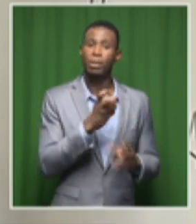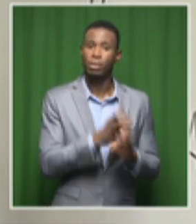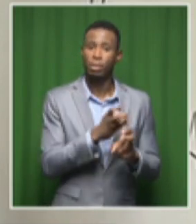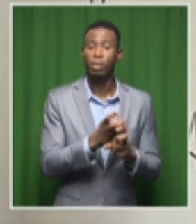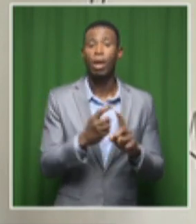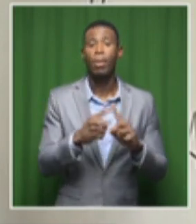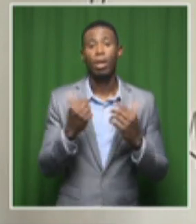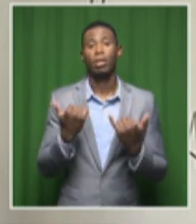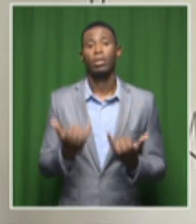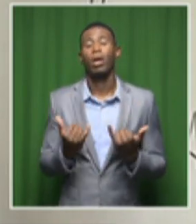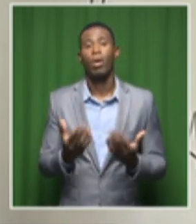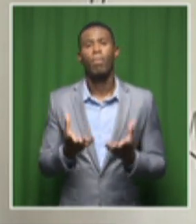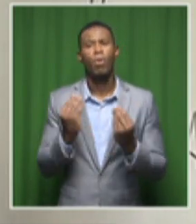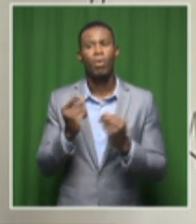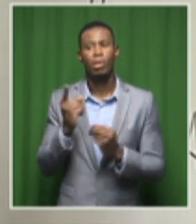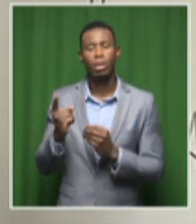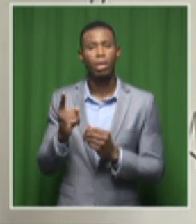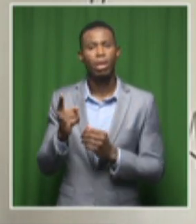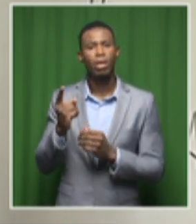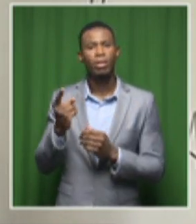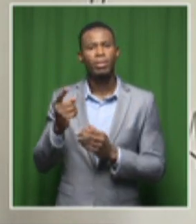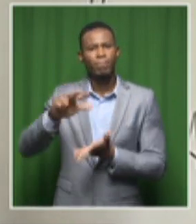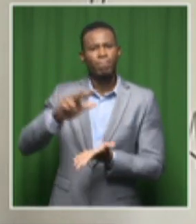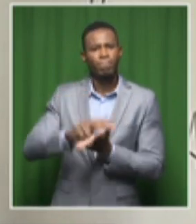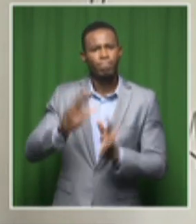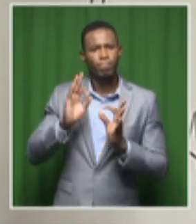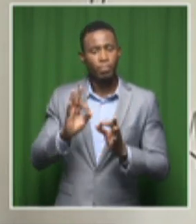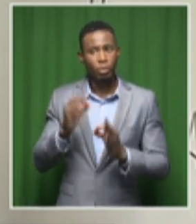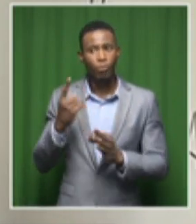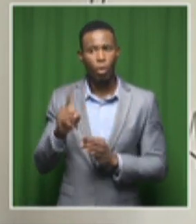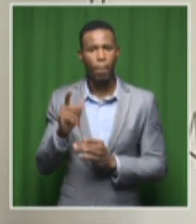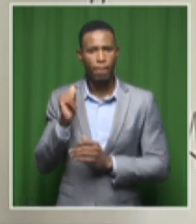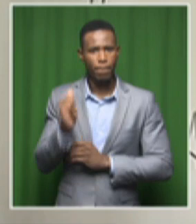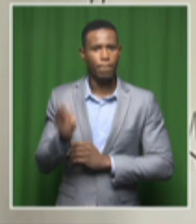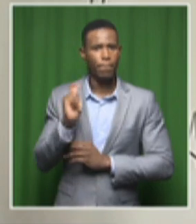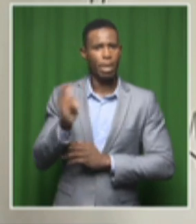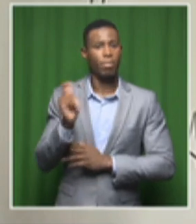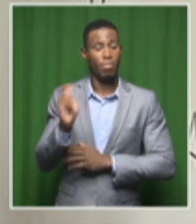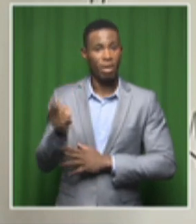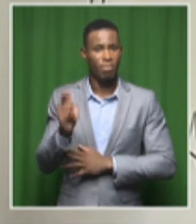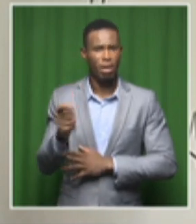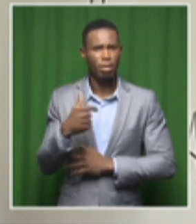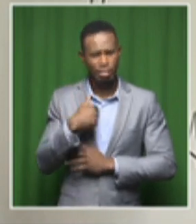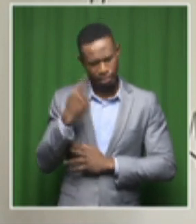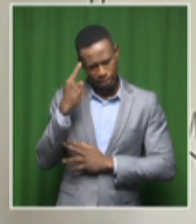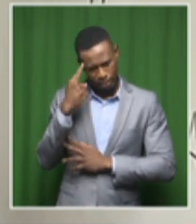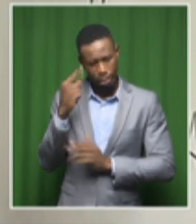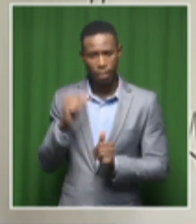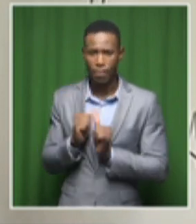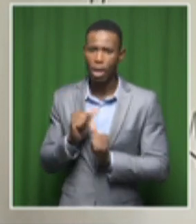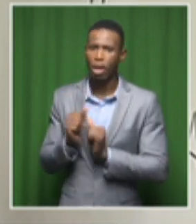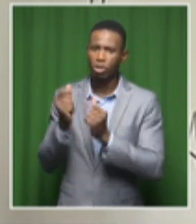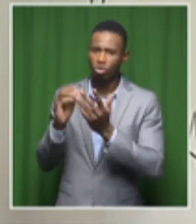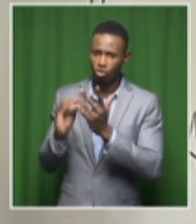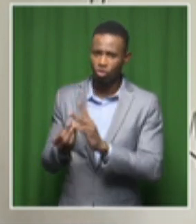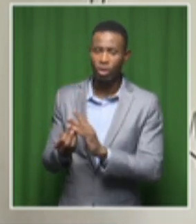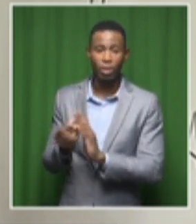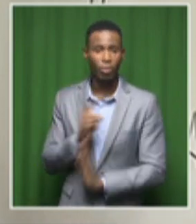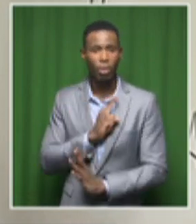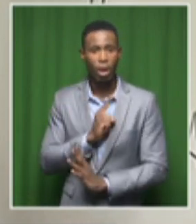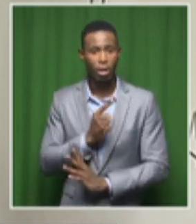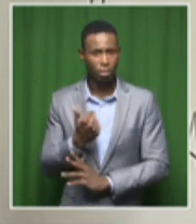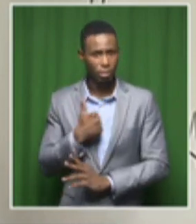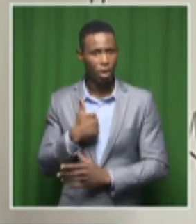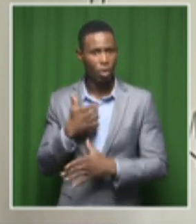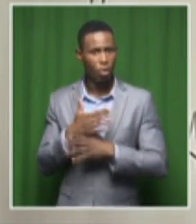try because it is so important in my work as well. And with the work I do with important figures